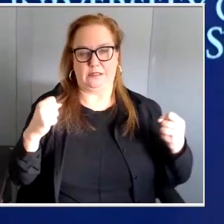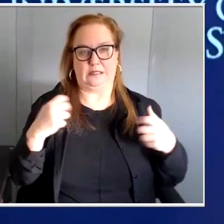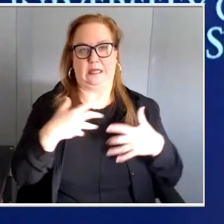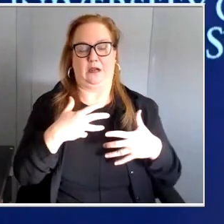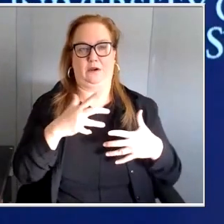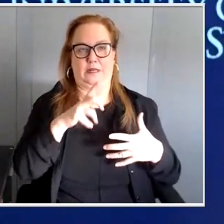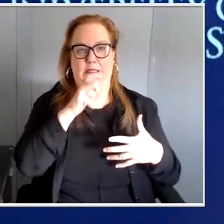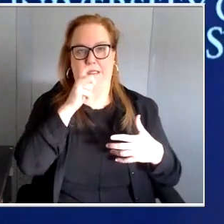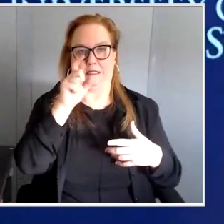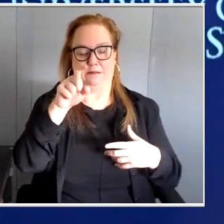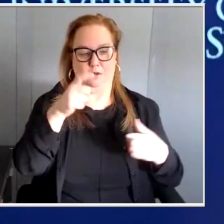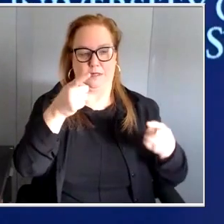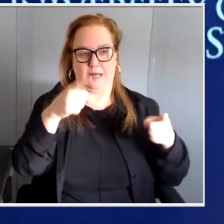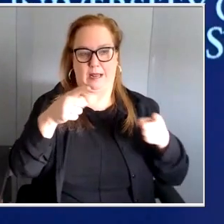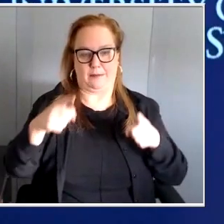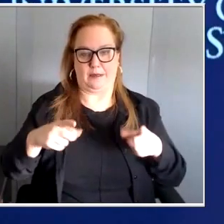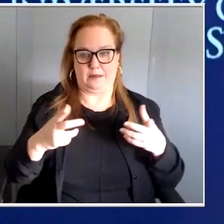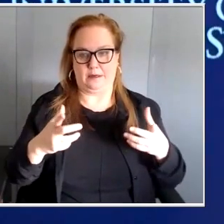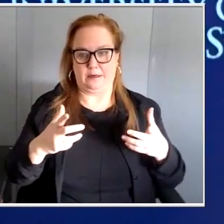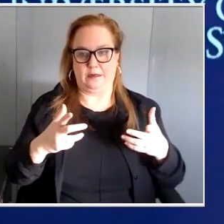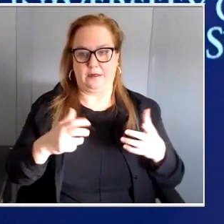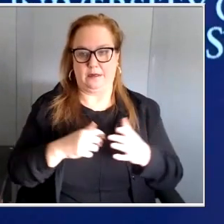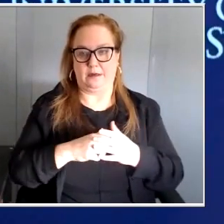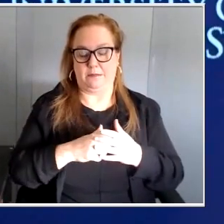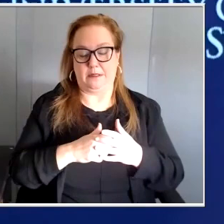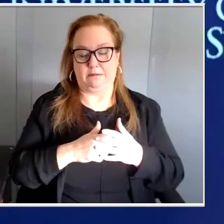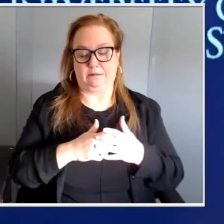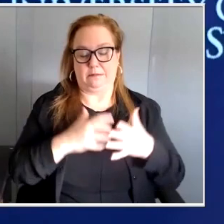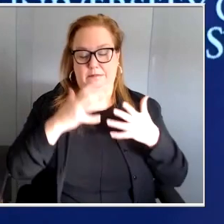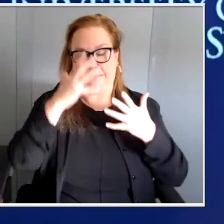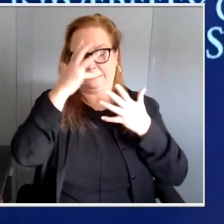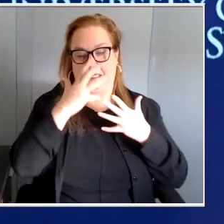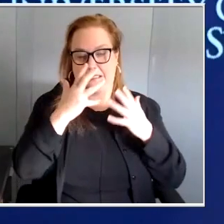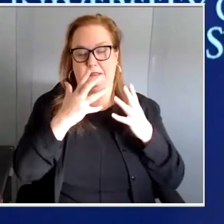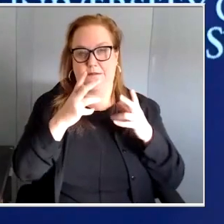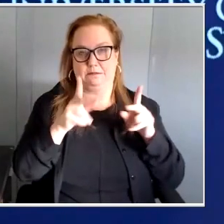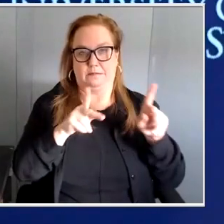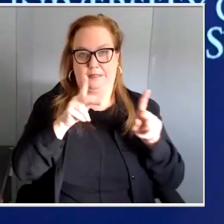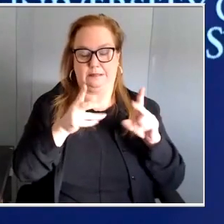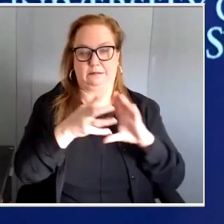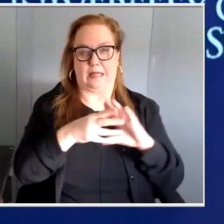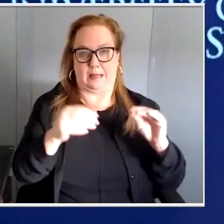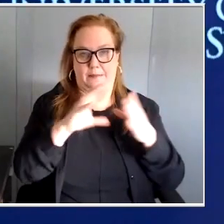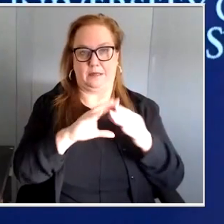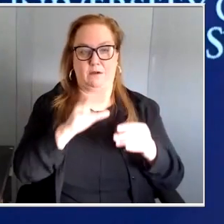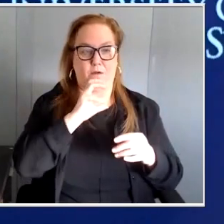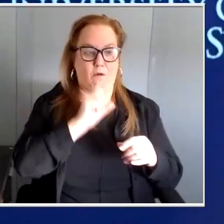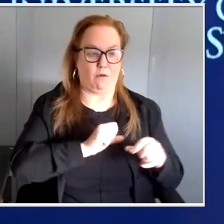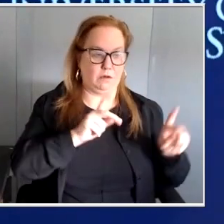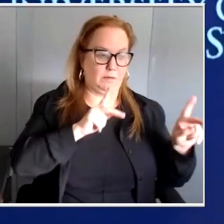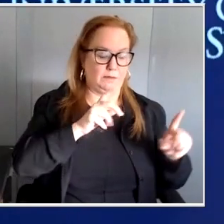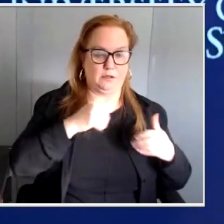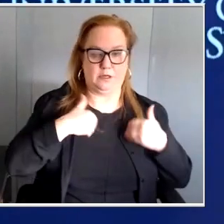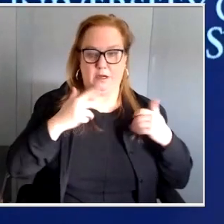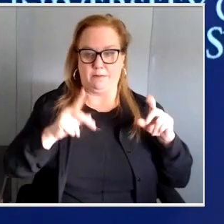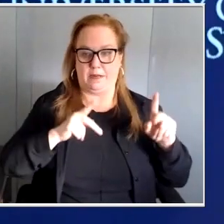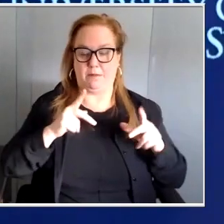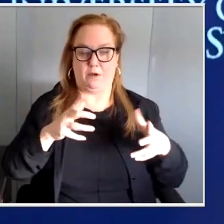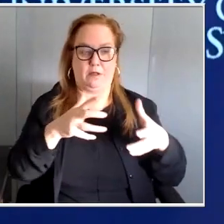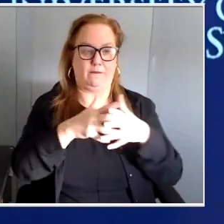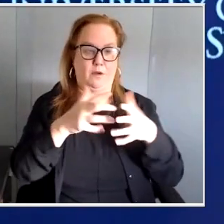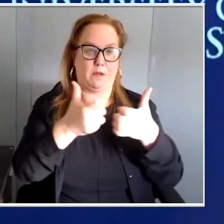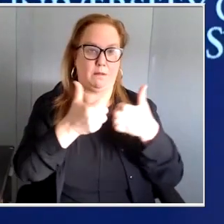supposed to happen. But tragedies do happen, and they happen to young people, and they happen to old people. They happen to football players.